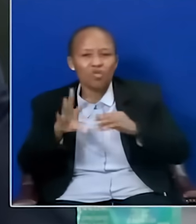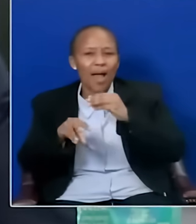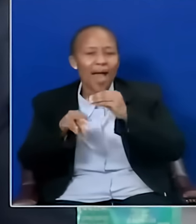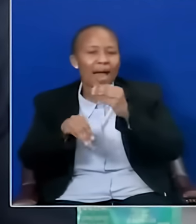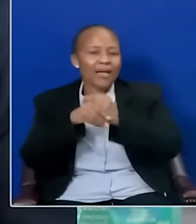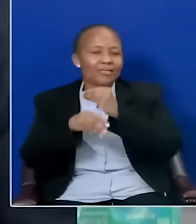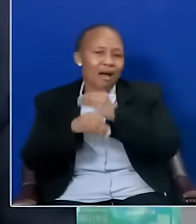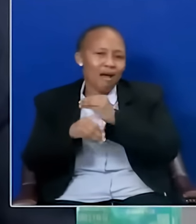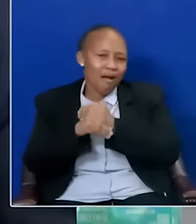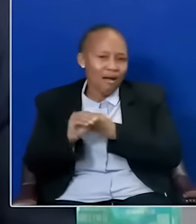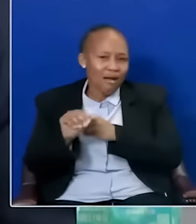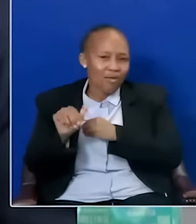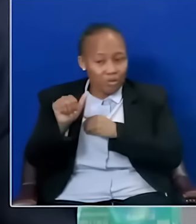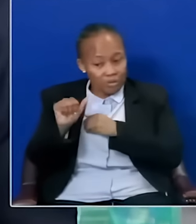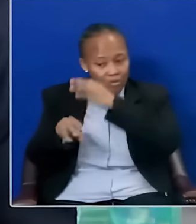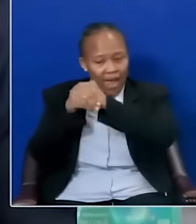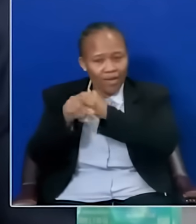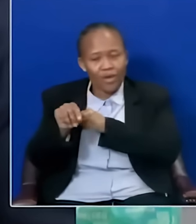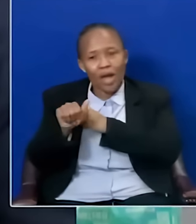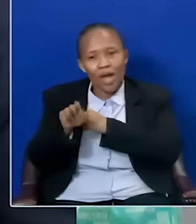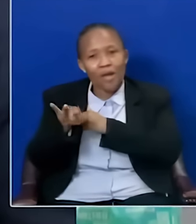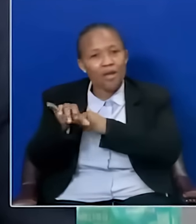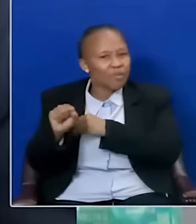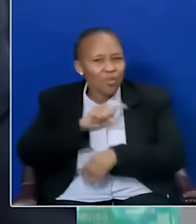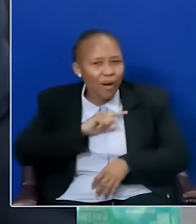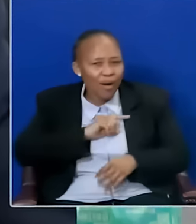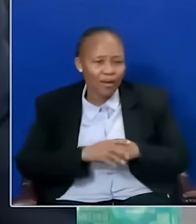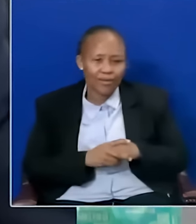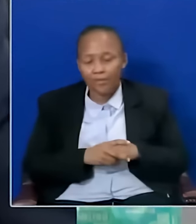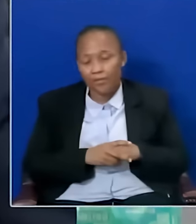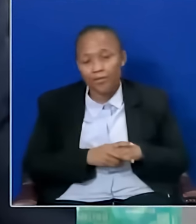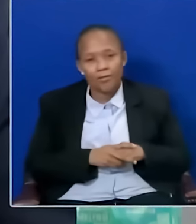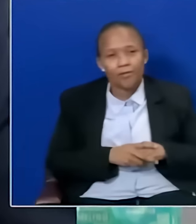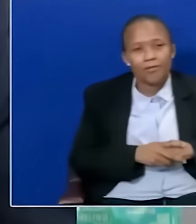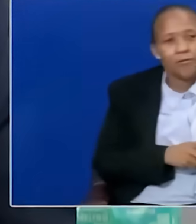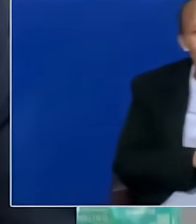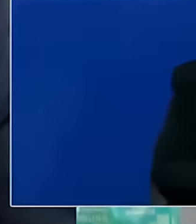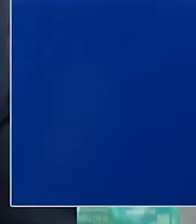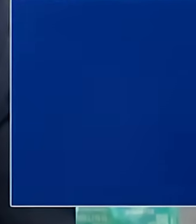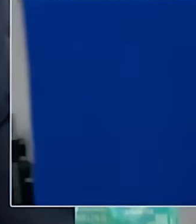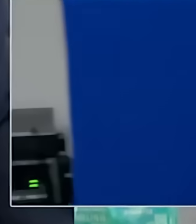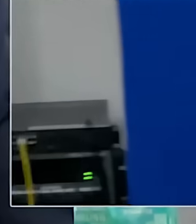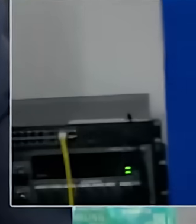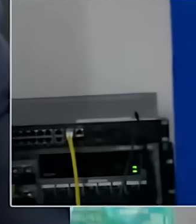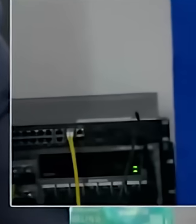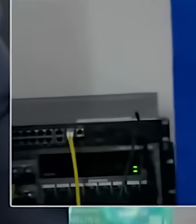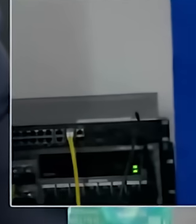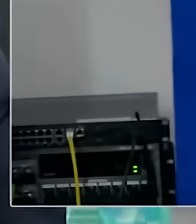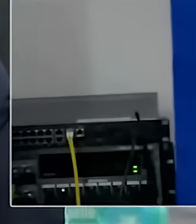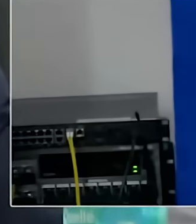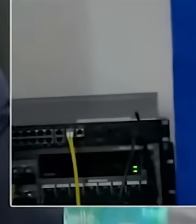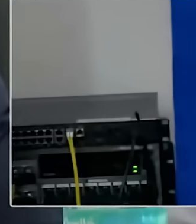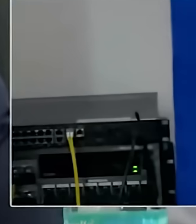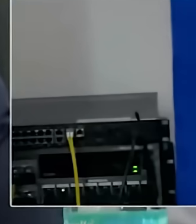Through my analysis of precisely that, because it was also a concern from me that if you requested it to